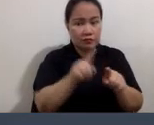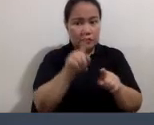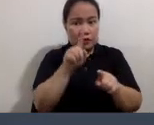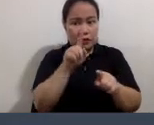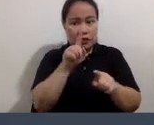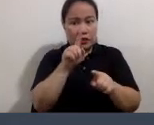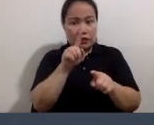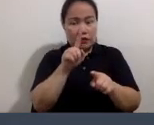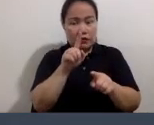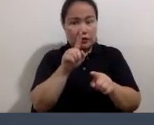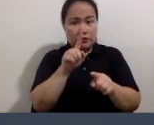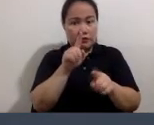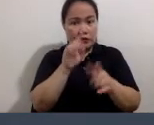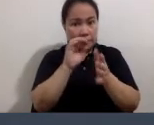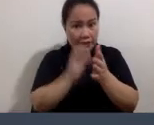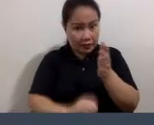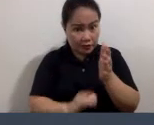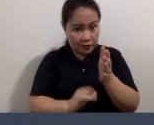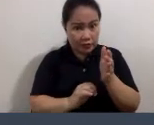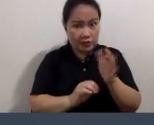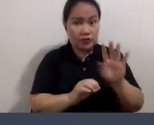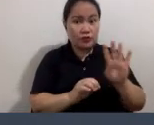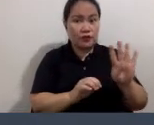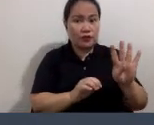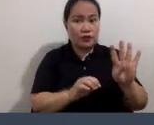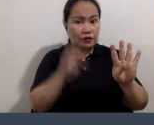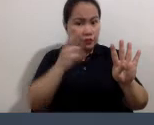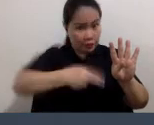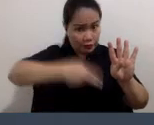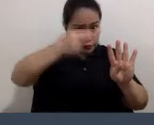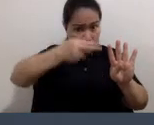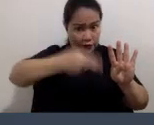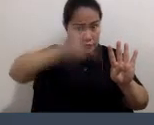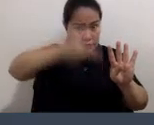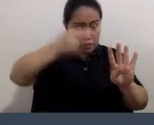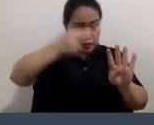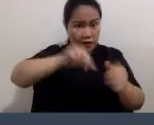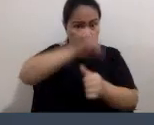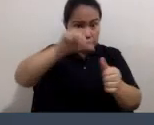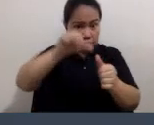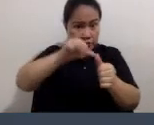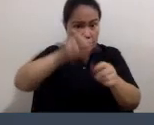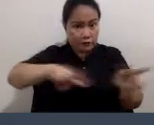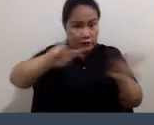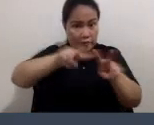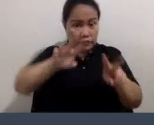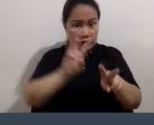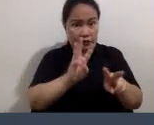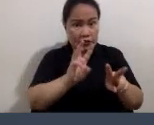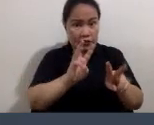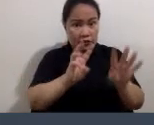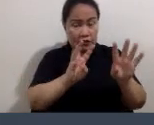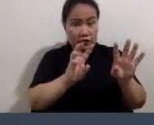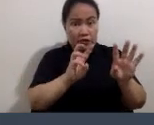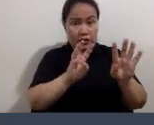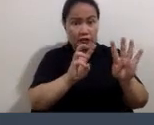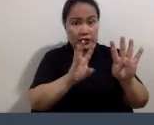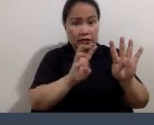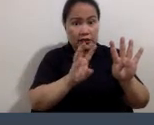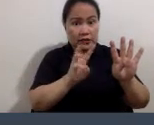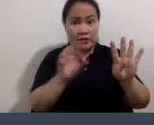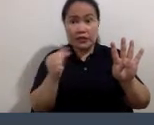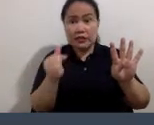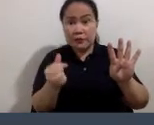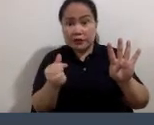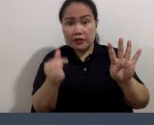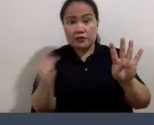signs? Subtract. So, 12 and 16, that is 4. And then, mas mataas ang absolute value nito. So, kopyahin natin yung sign ni 16